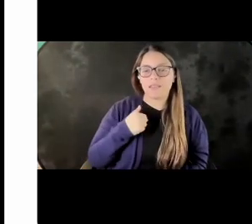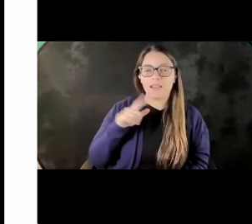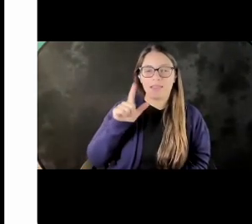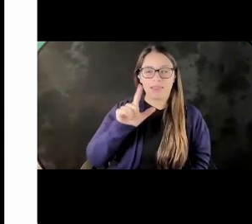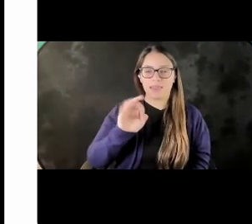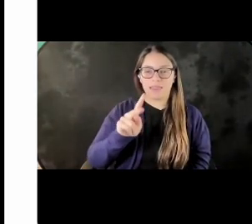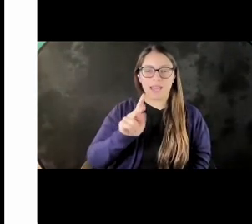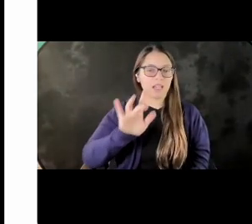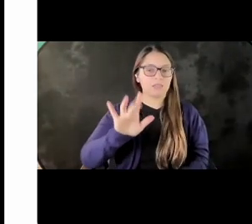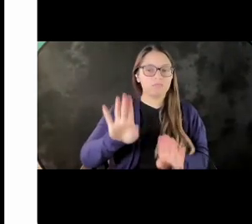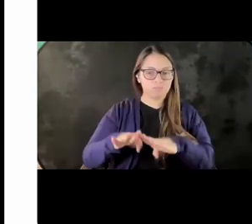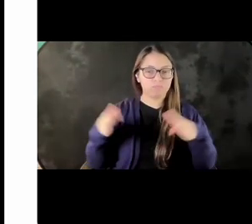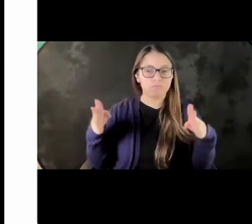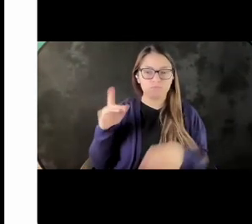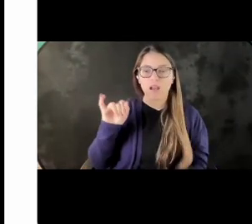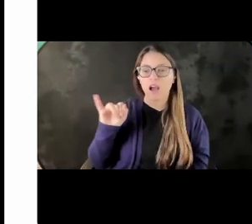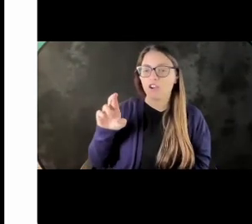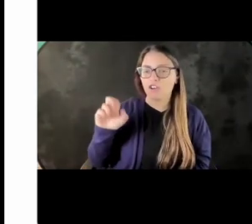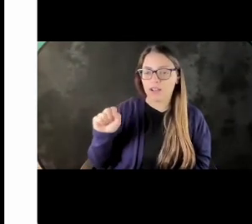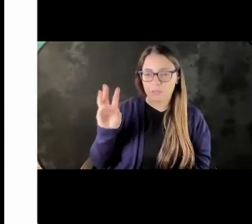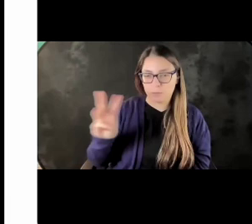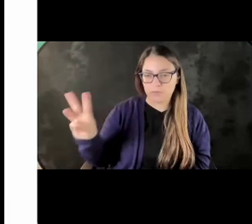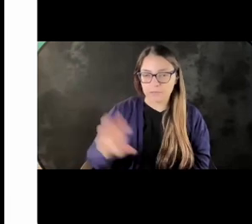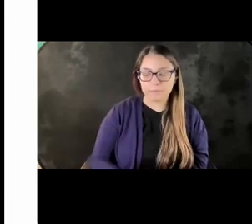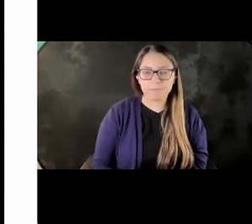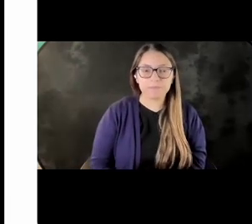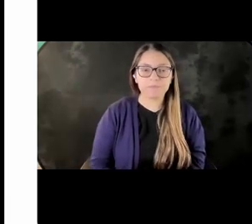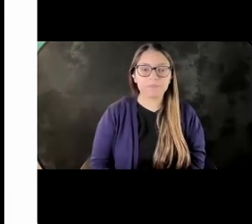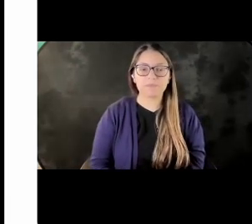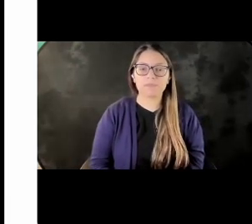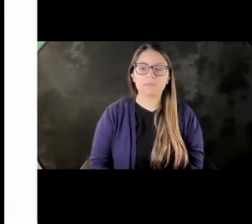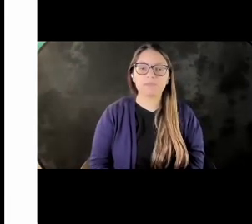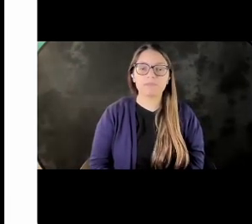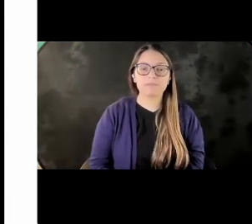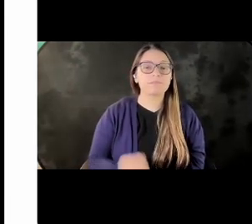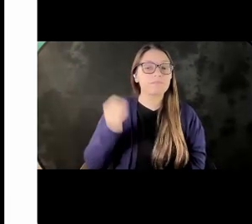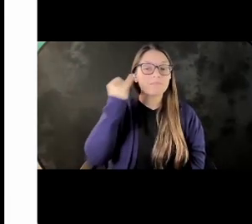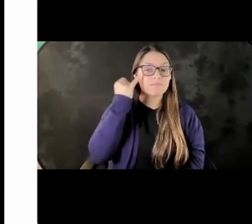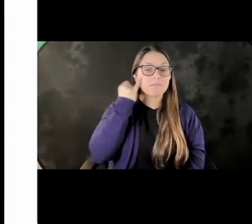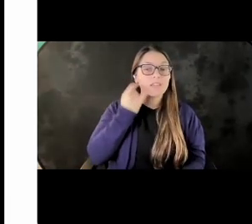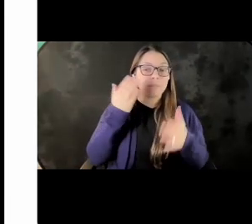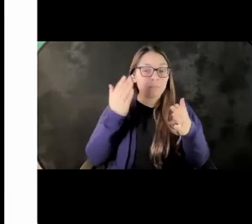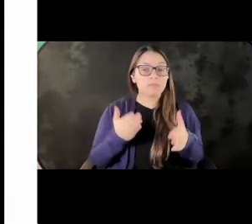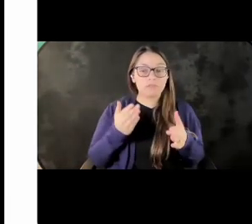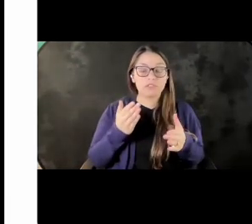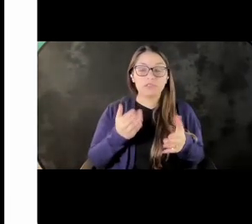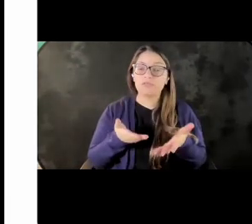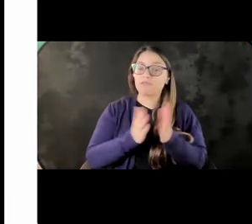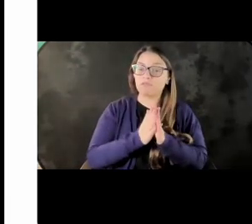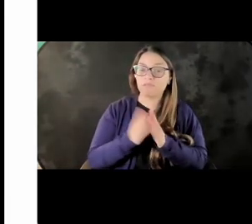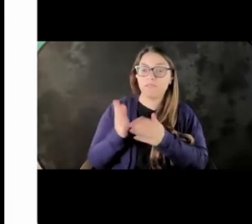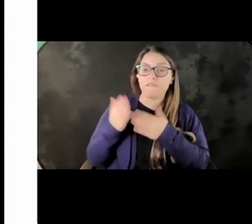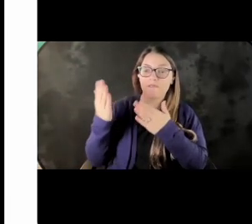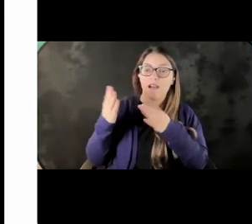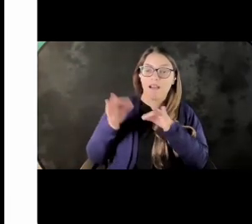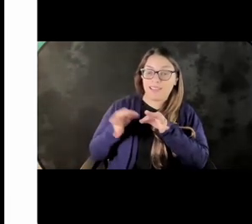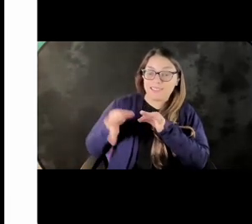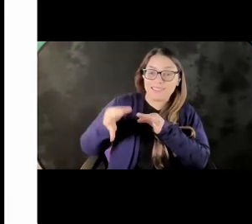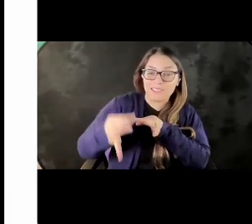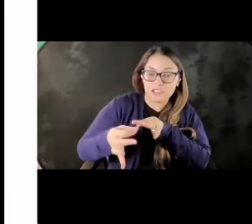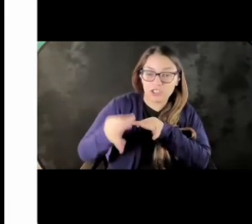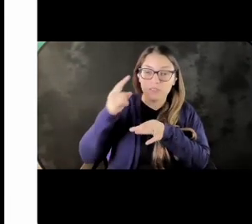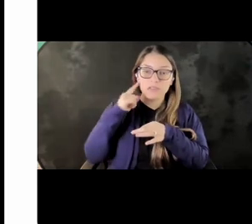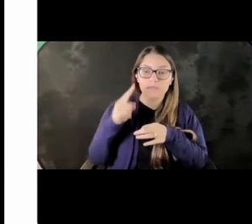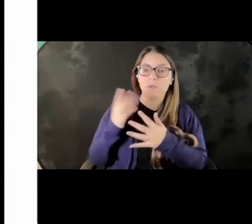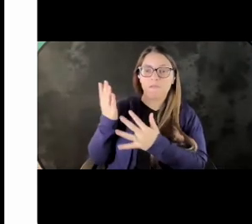website. If a taxpayer requested an extension to file their 2024 taxes,